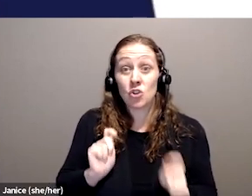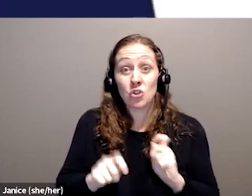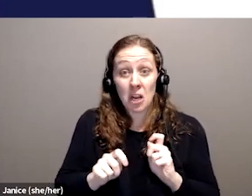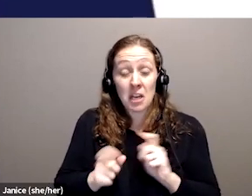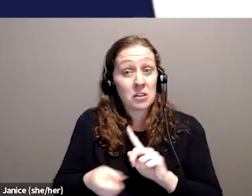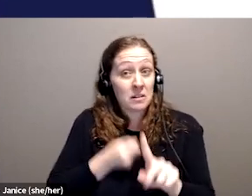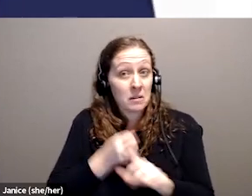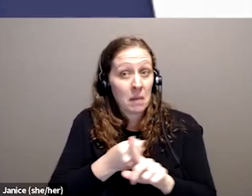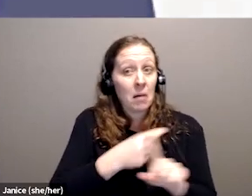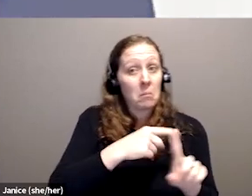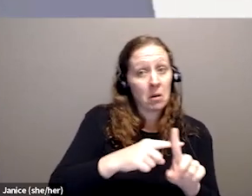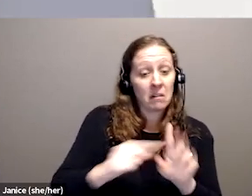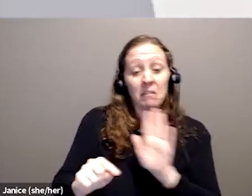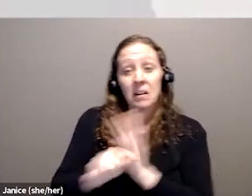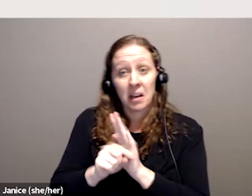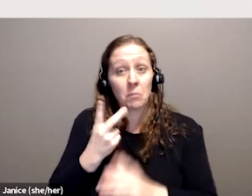and negatives.